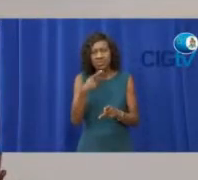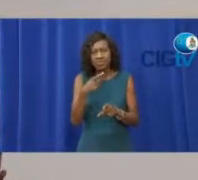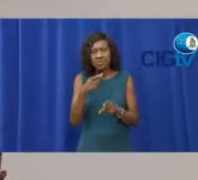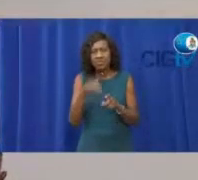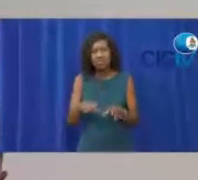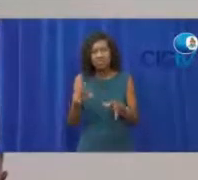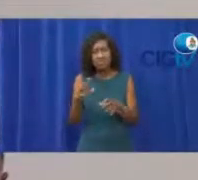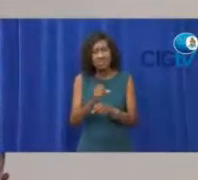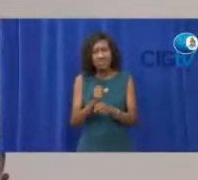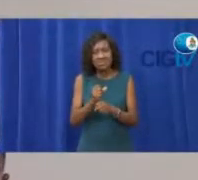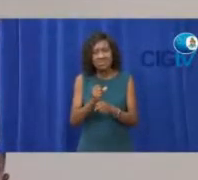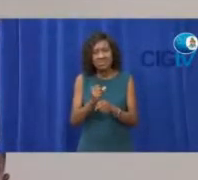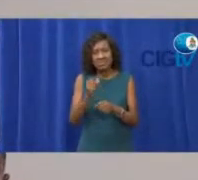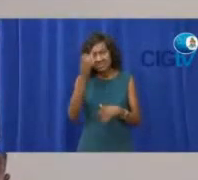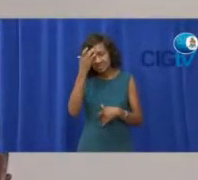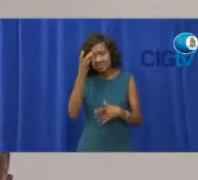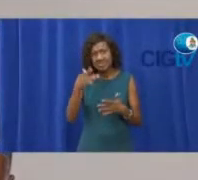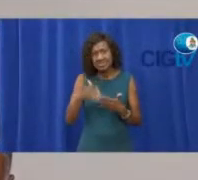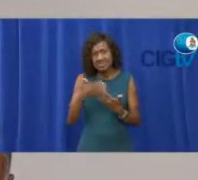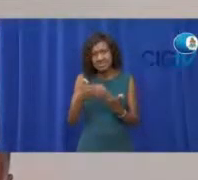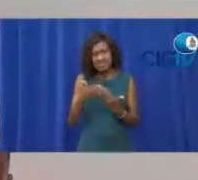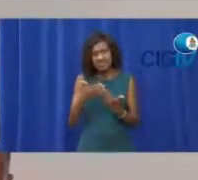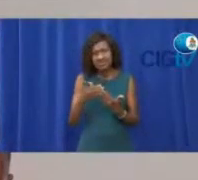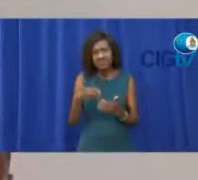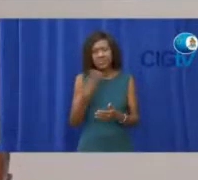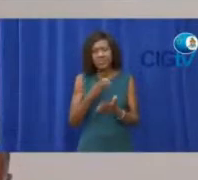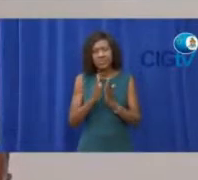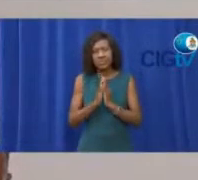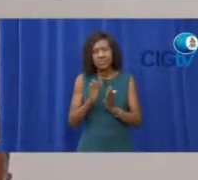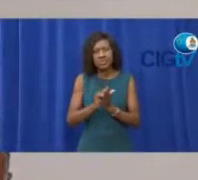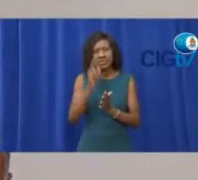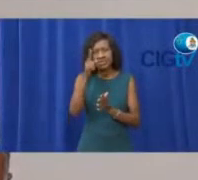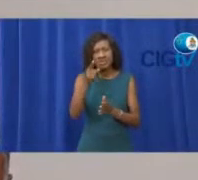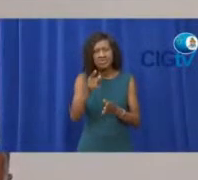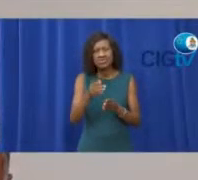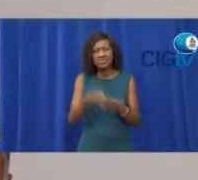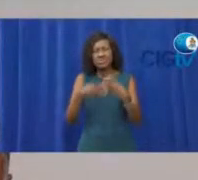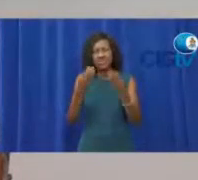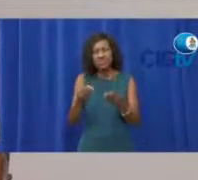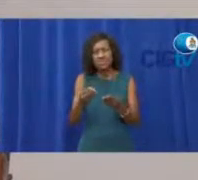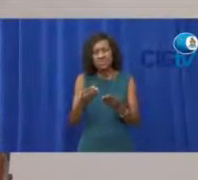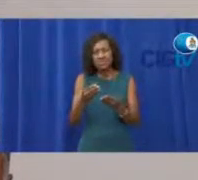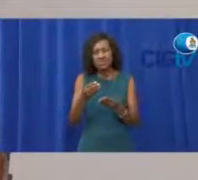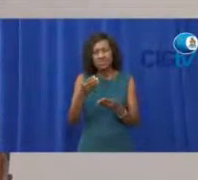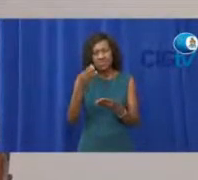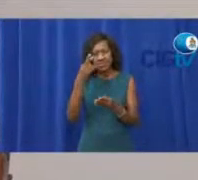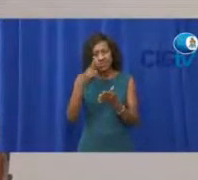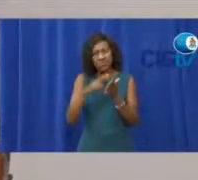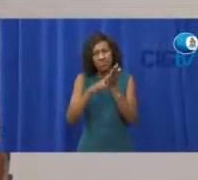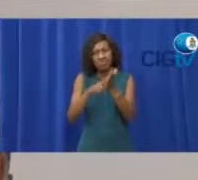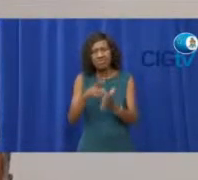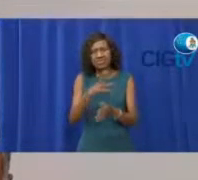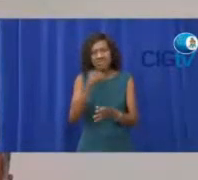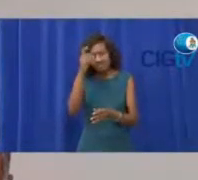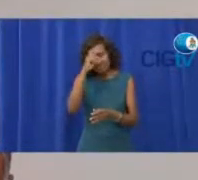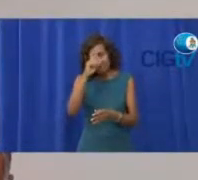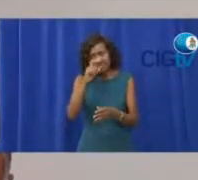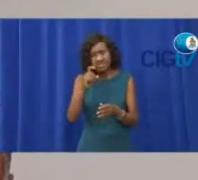this viral pandemic. We pray that you will give revelation and wisdom to those who are working to find both